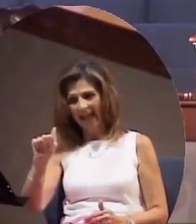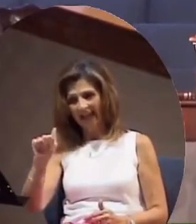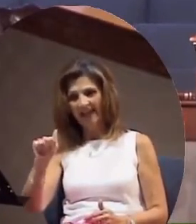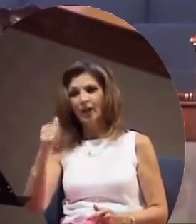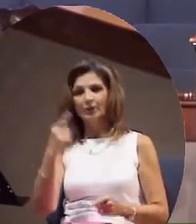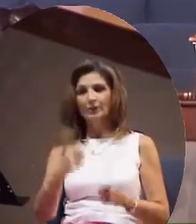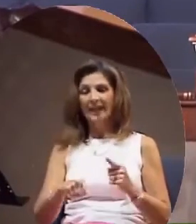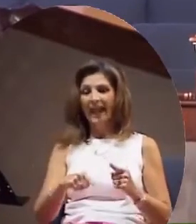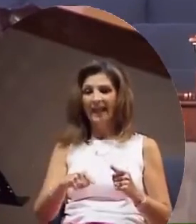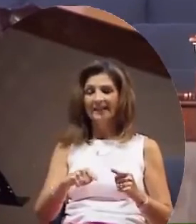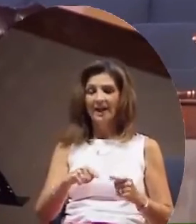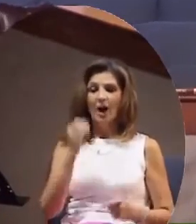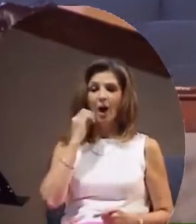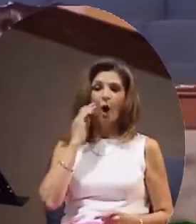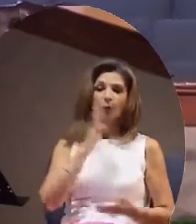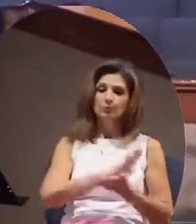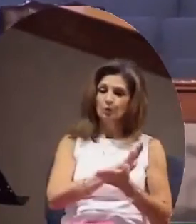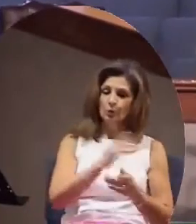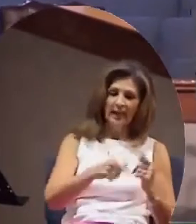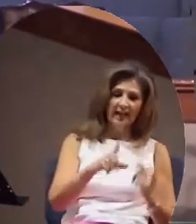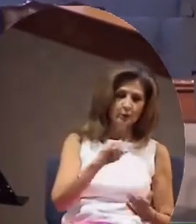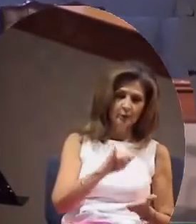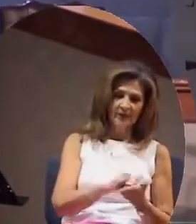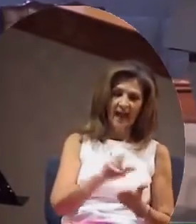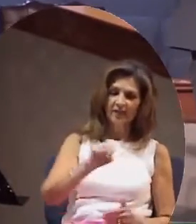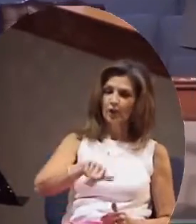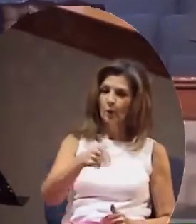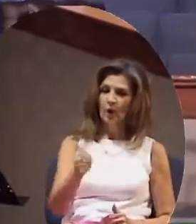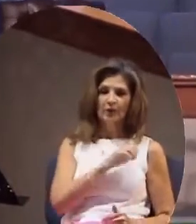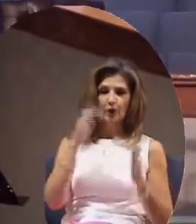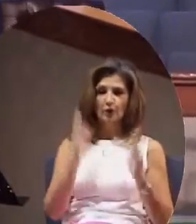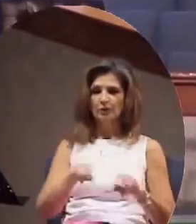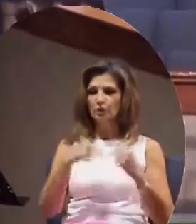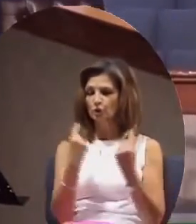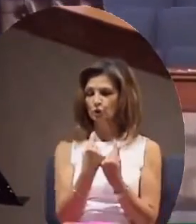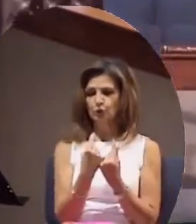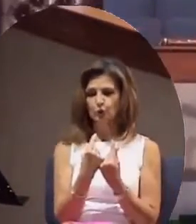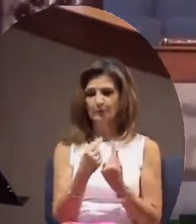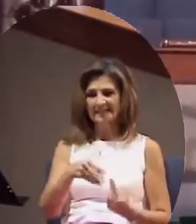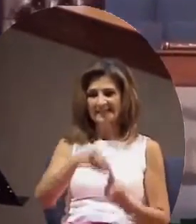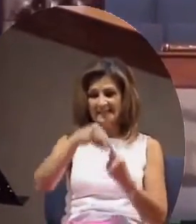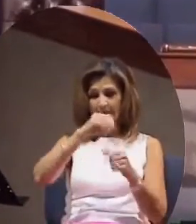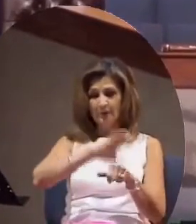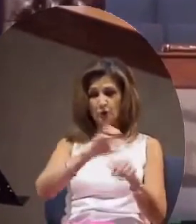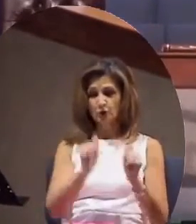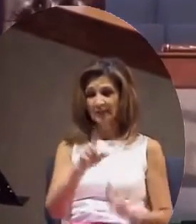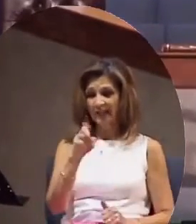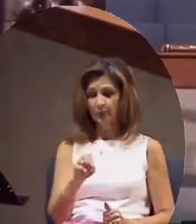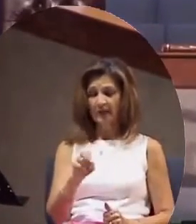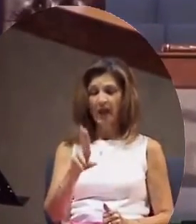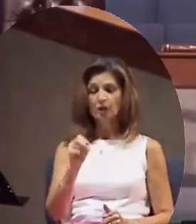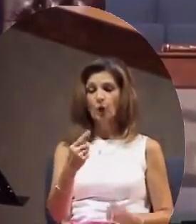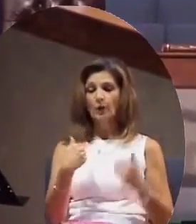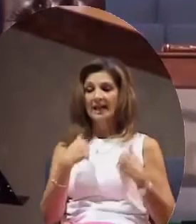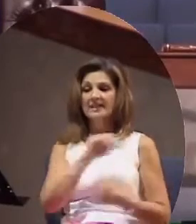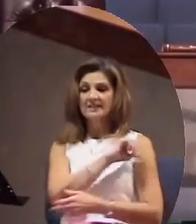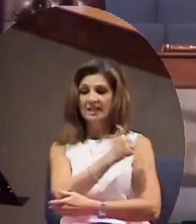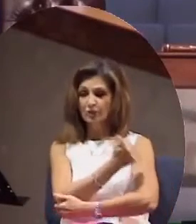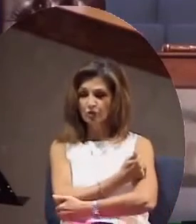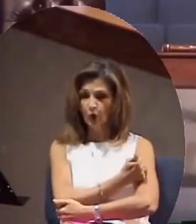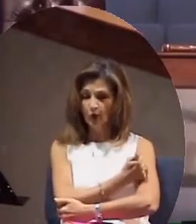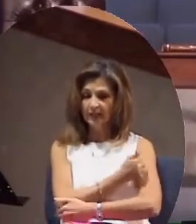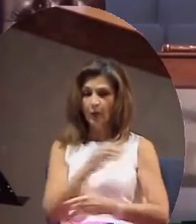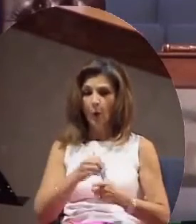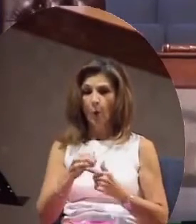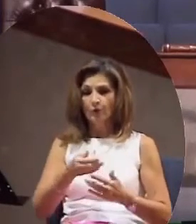A homeschool group can't do that. No kind of other Christian group outside the church, I don't think, has got the authority or